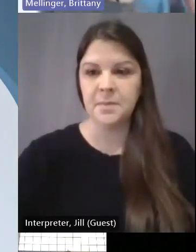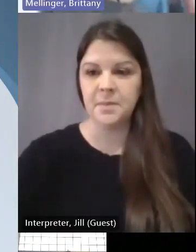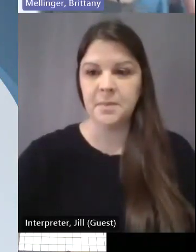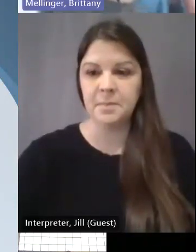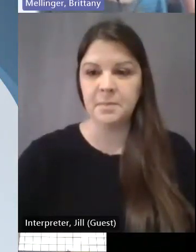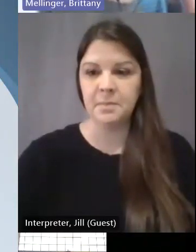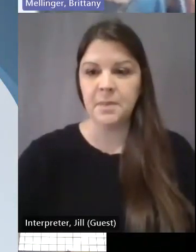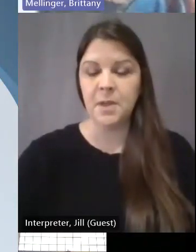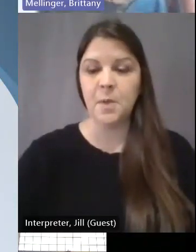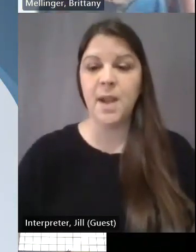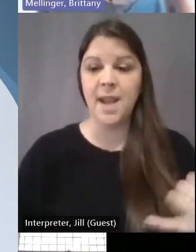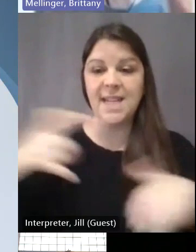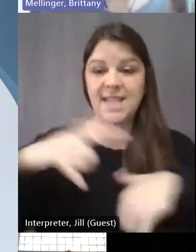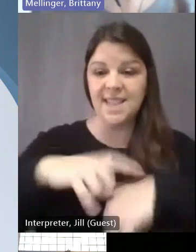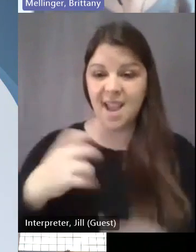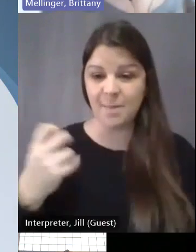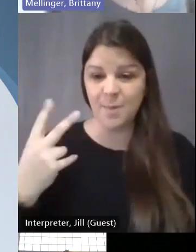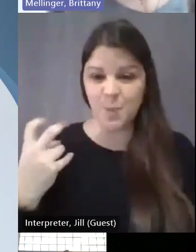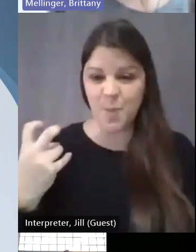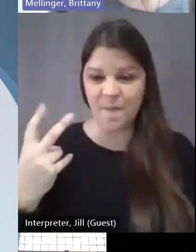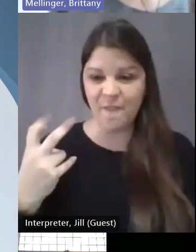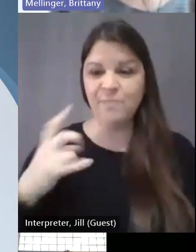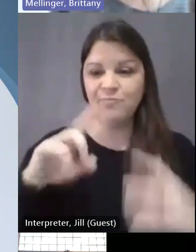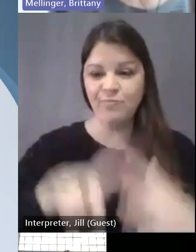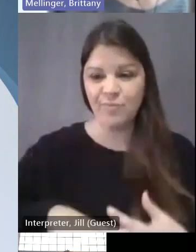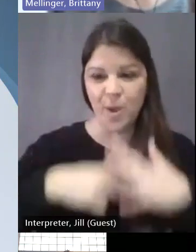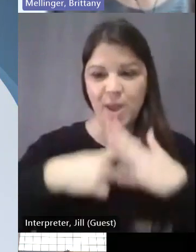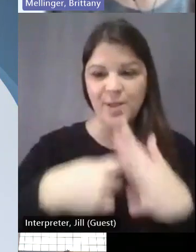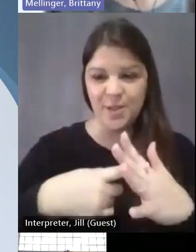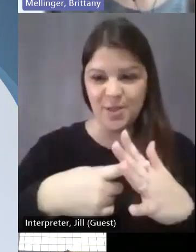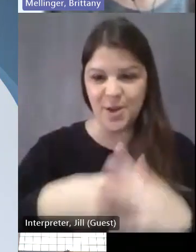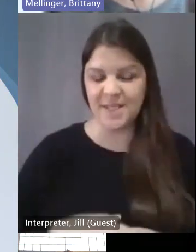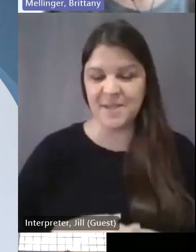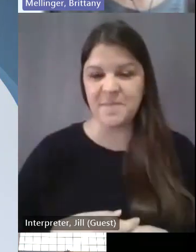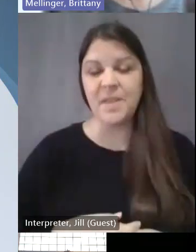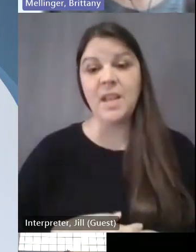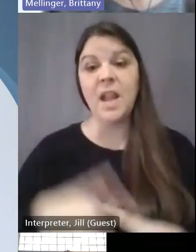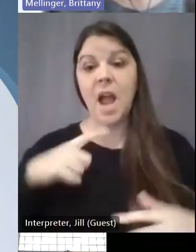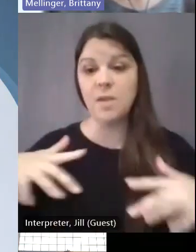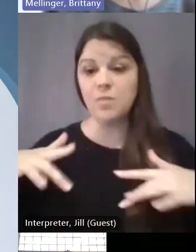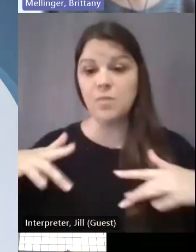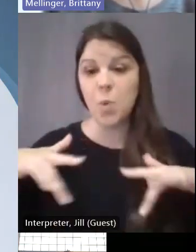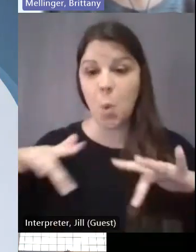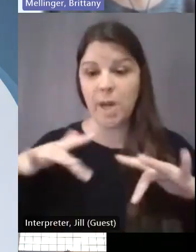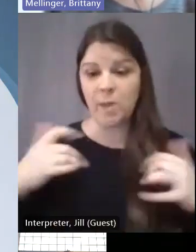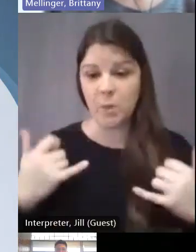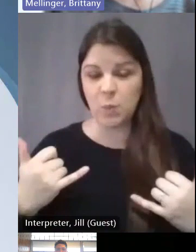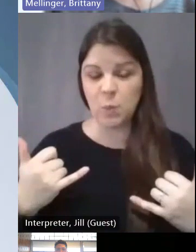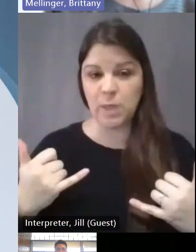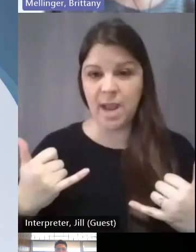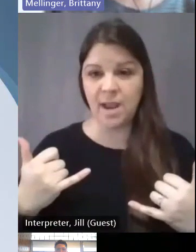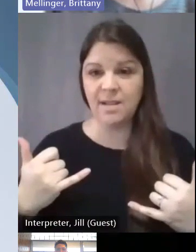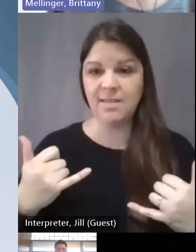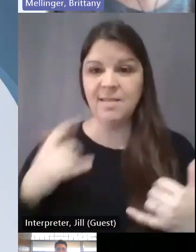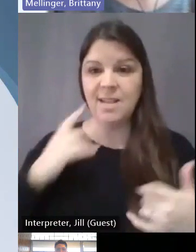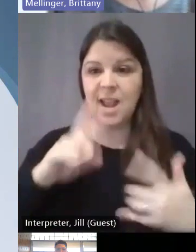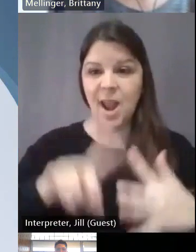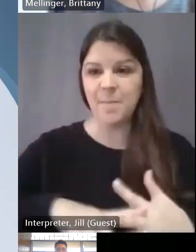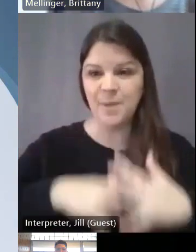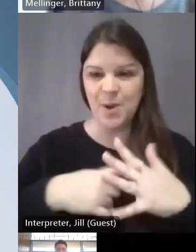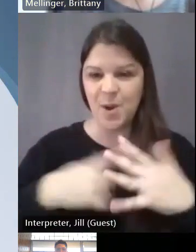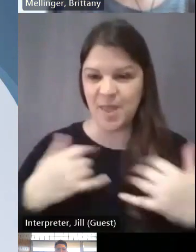All right, well, it is now noon, so we're going to go ahead and get started. I will be recording today's session, and I'm going to get that started